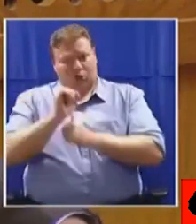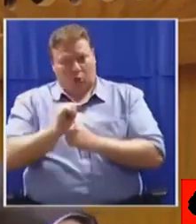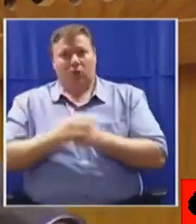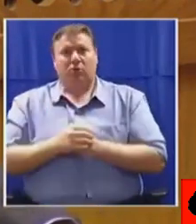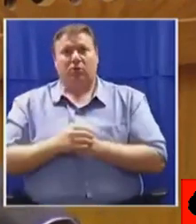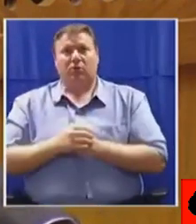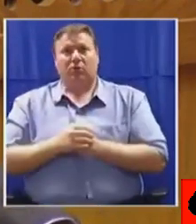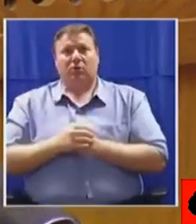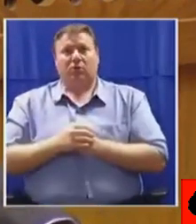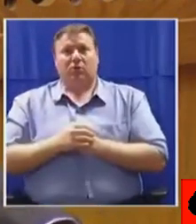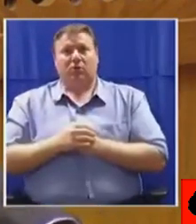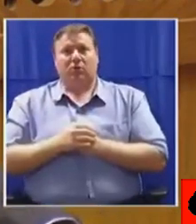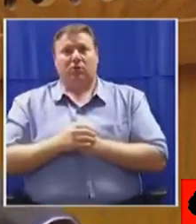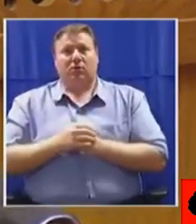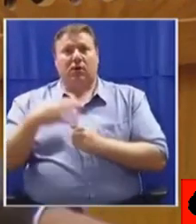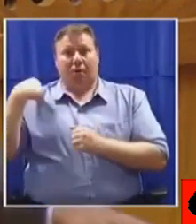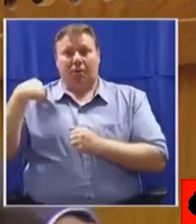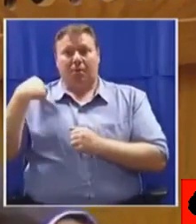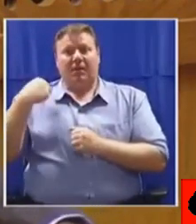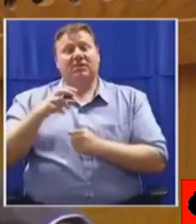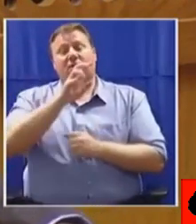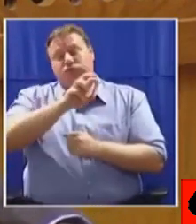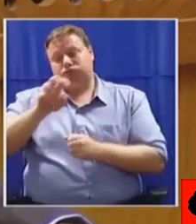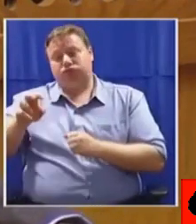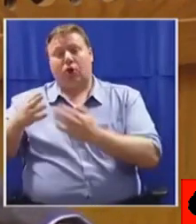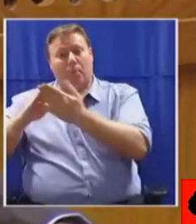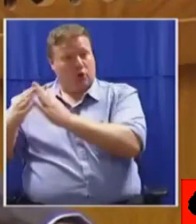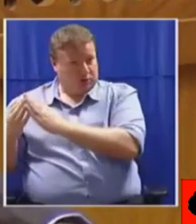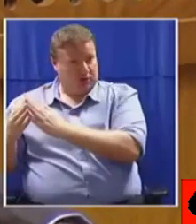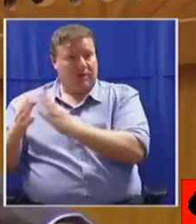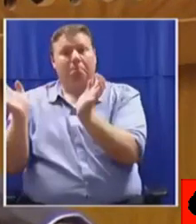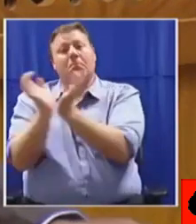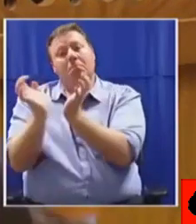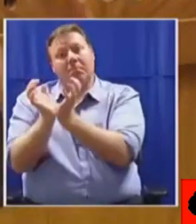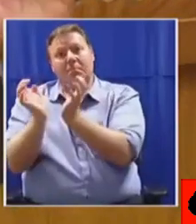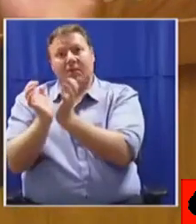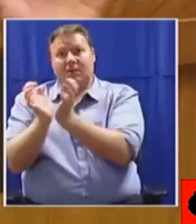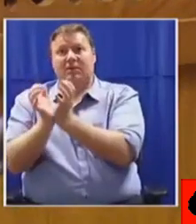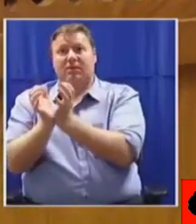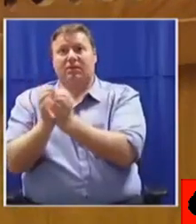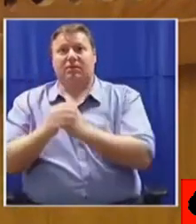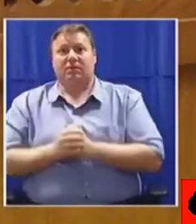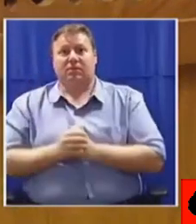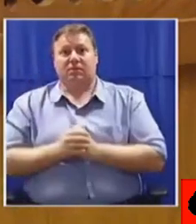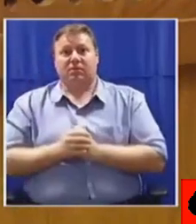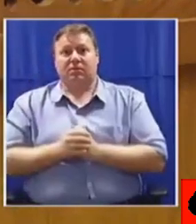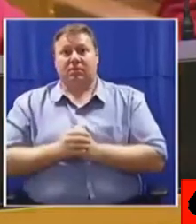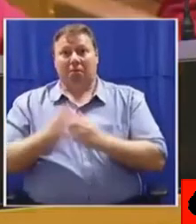the minister going to this community, holding a meeting with the community, a large meeting for that